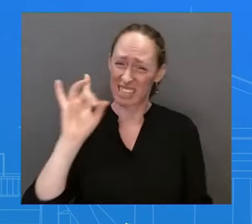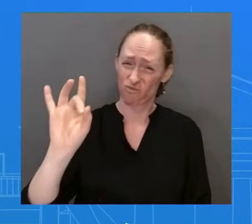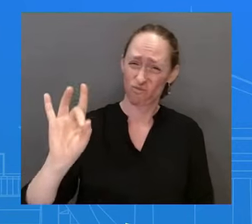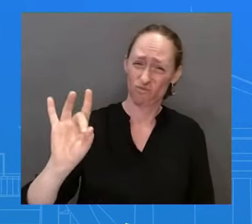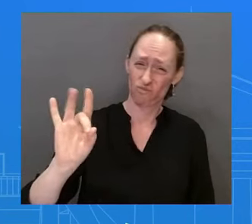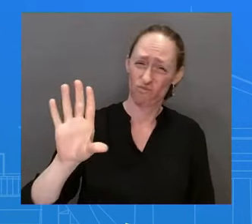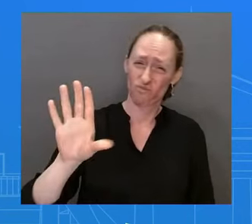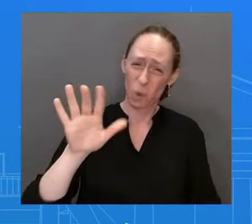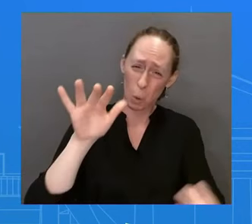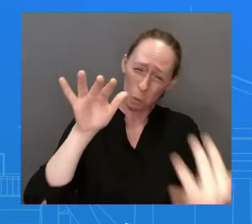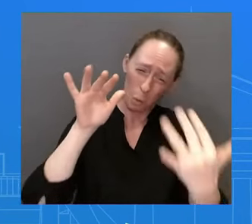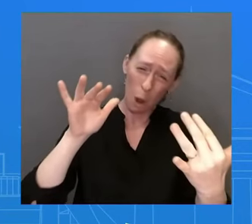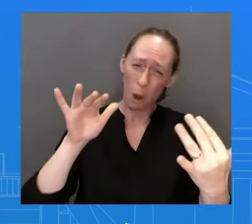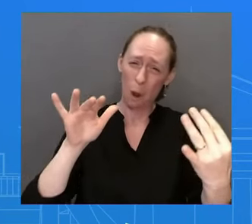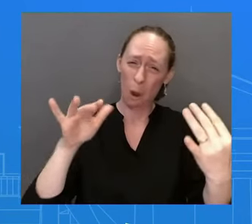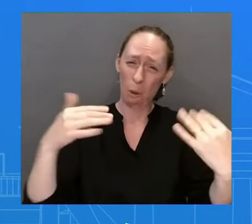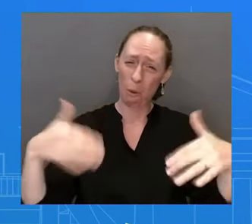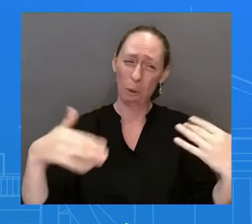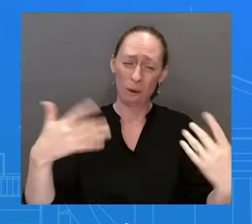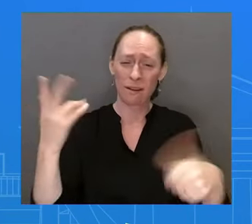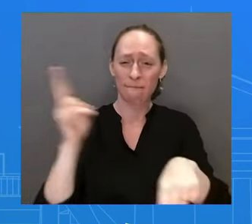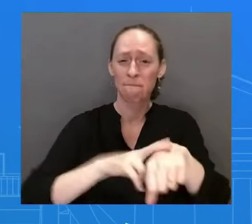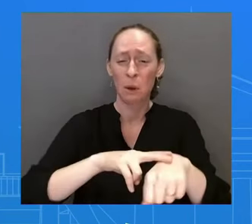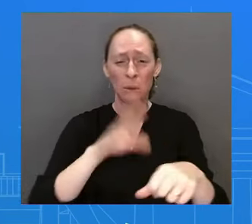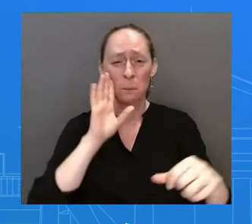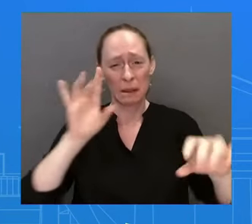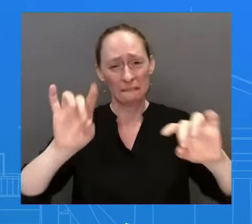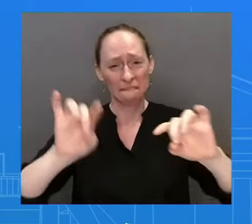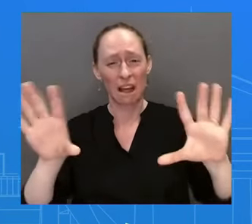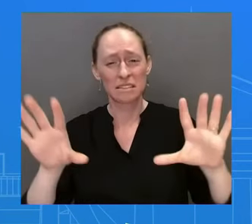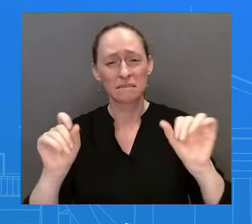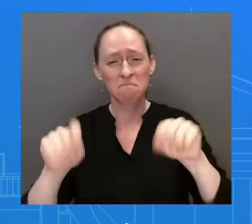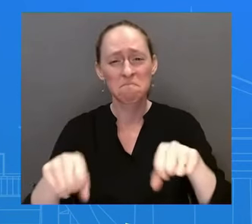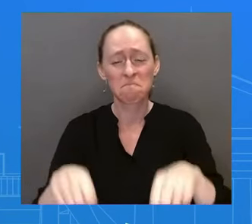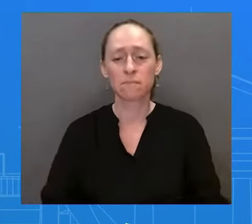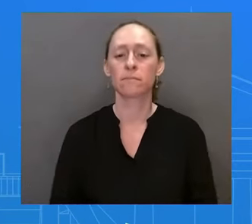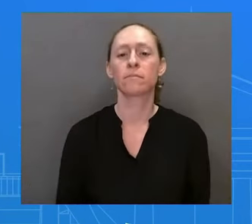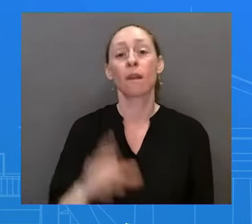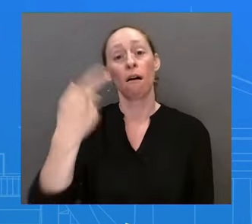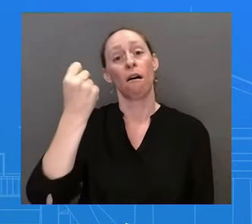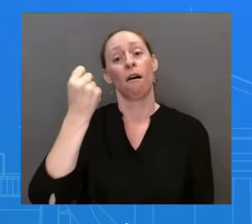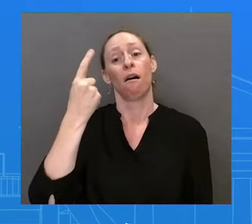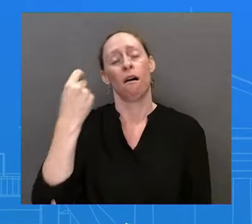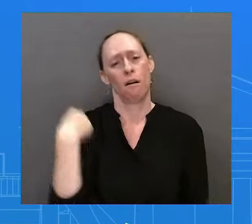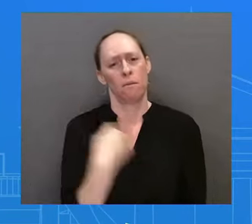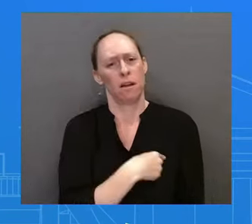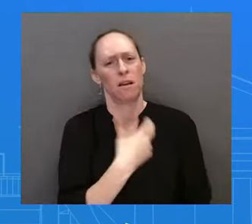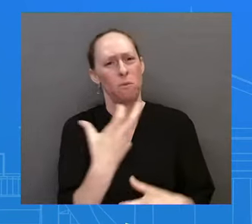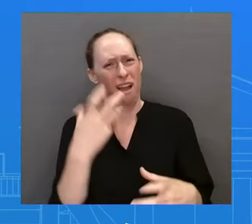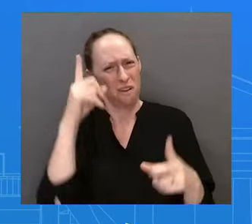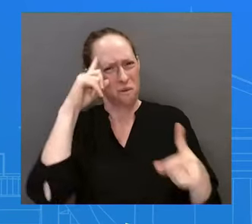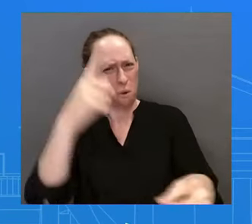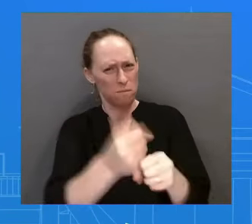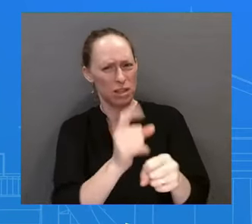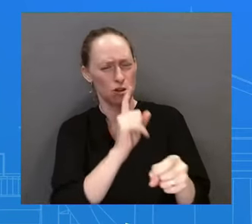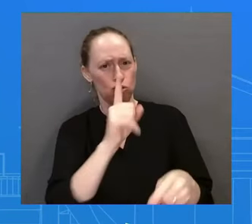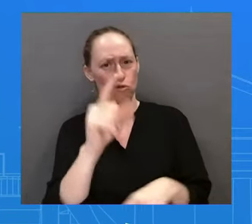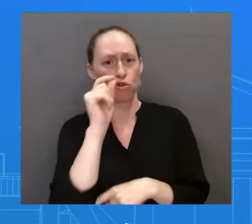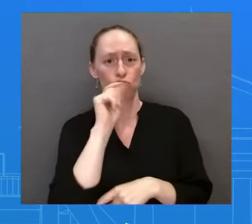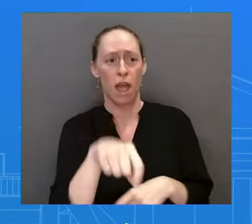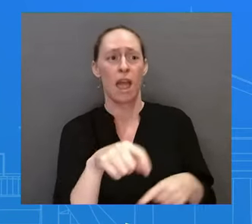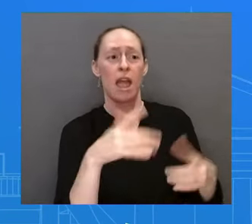is making sure that Ukraine can succeed on the battlefield. You saw a package of assistance coming through the USAI